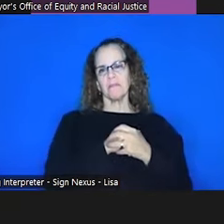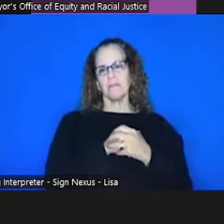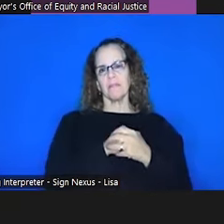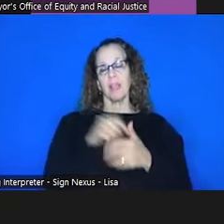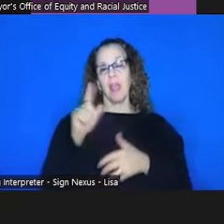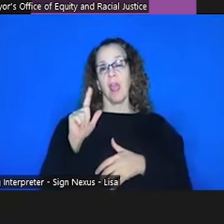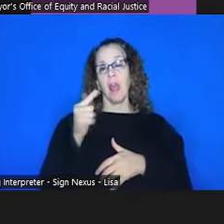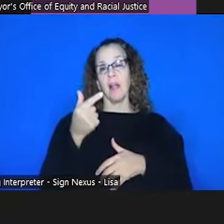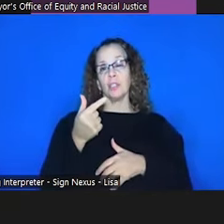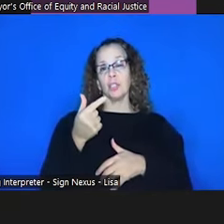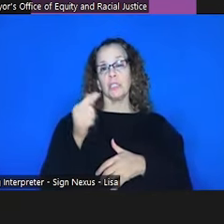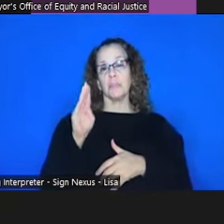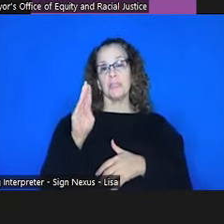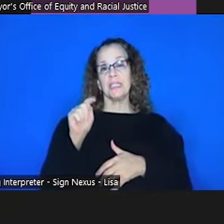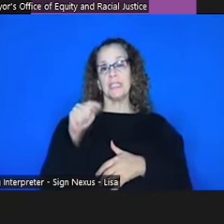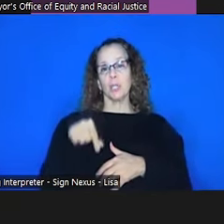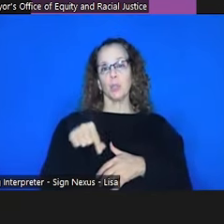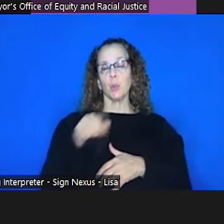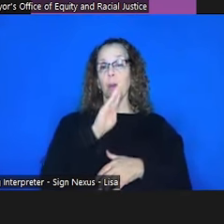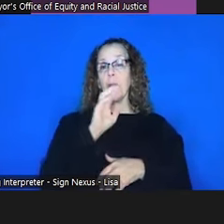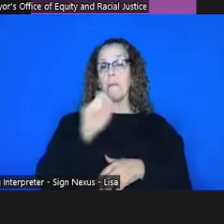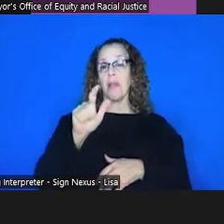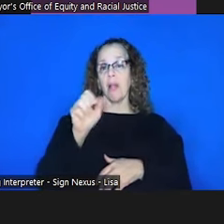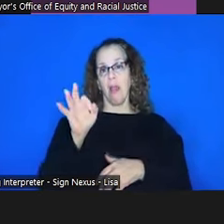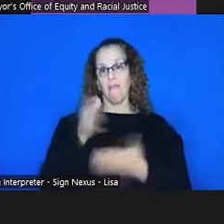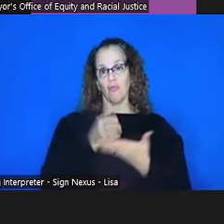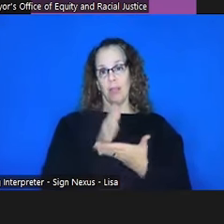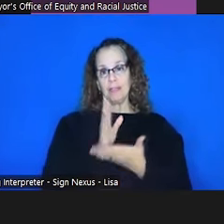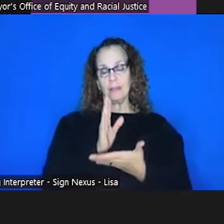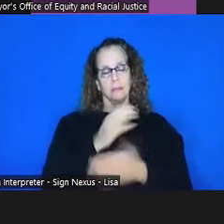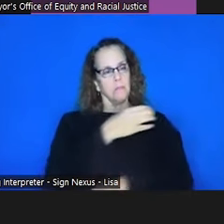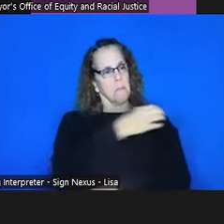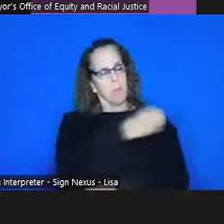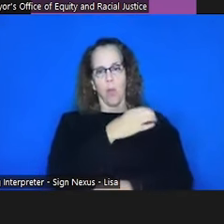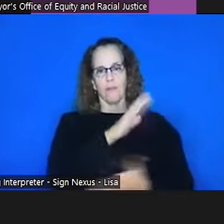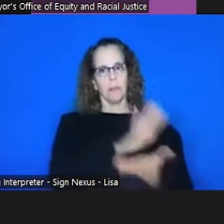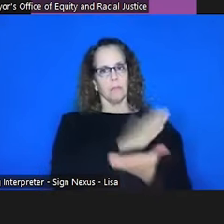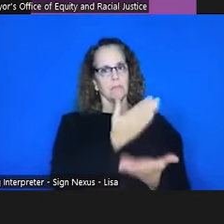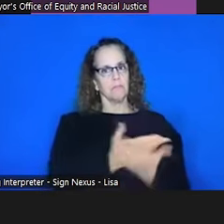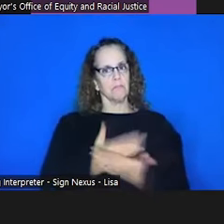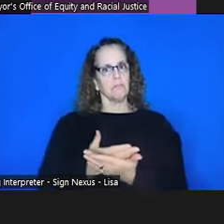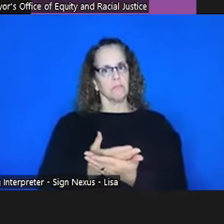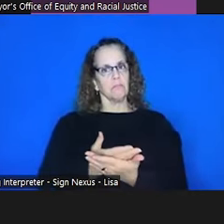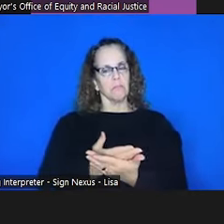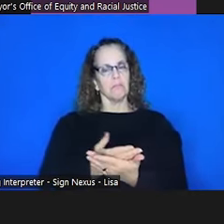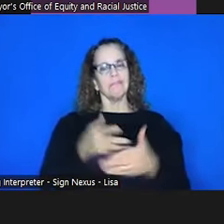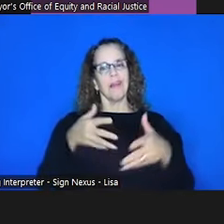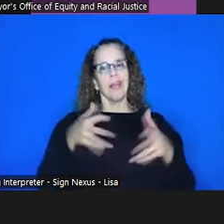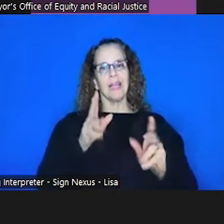LGBTQ Healthcare Bill of Rights, which, you know, it's a very powerful document in the sense that it allows people to have,